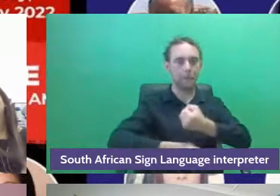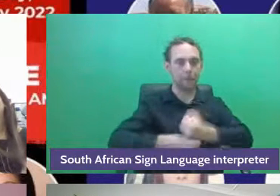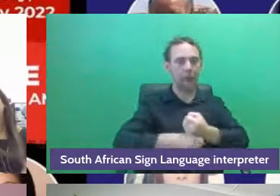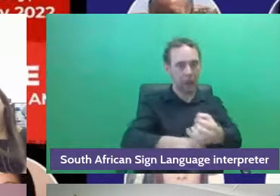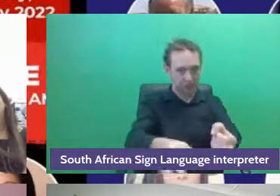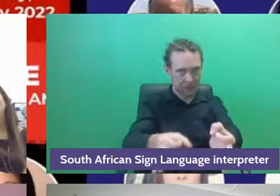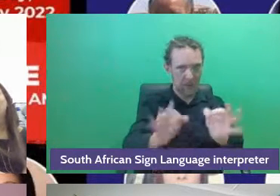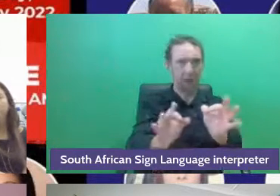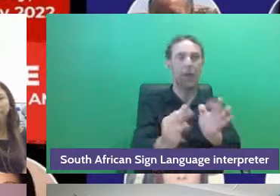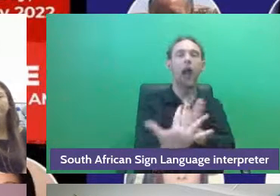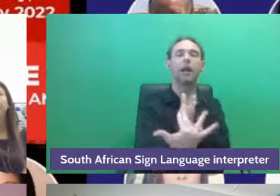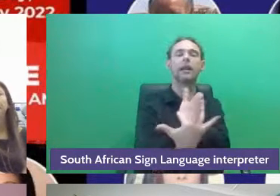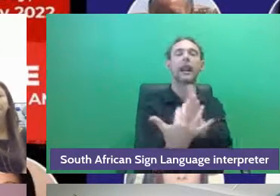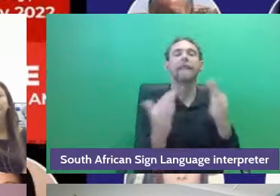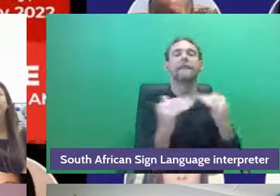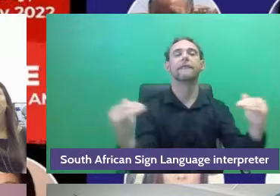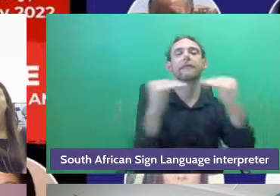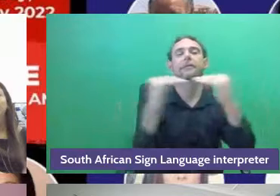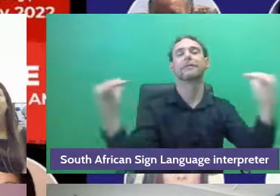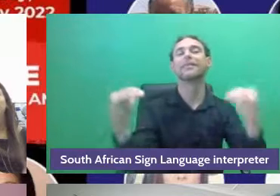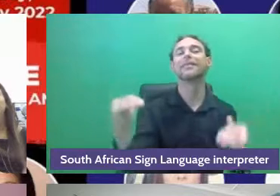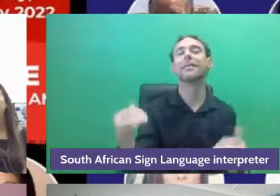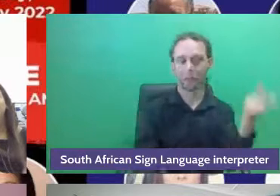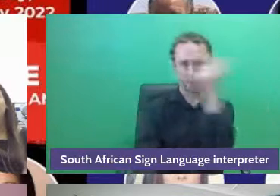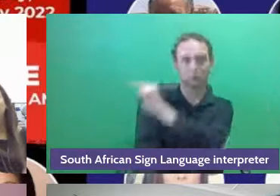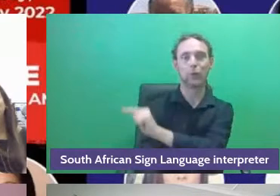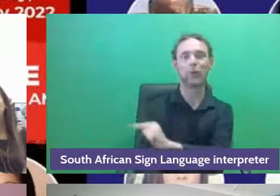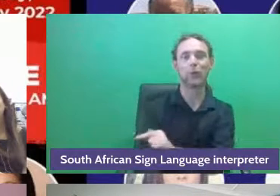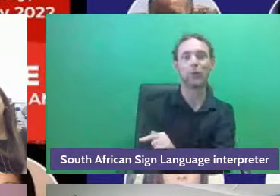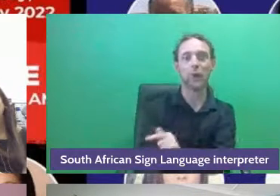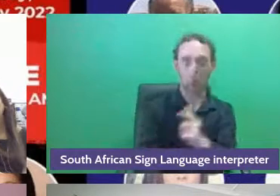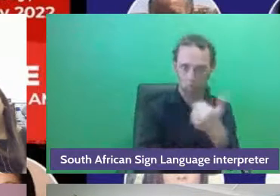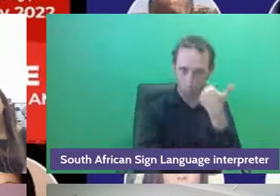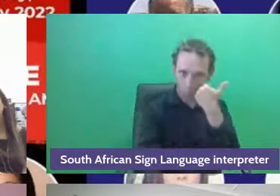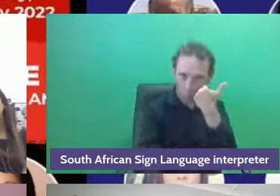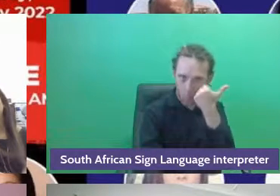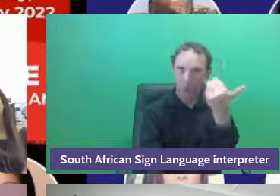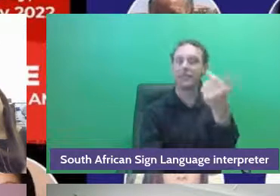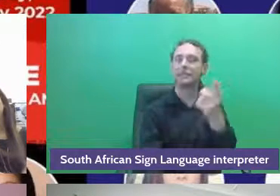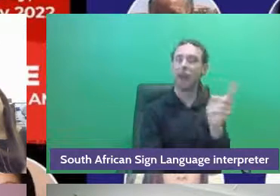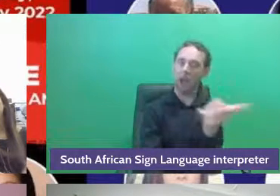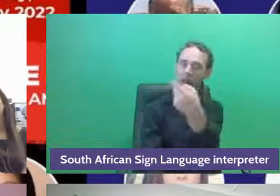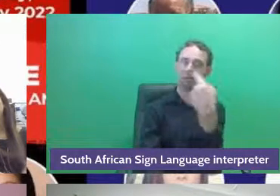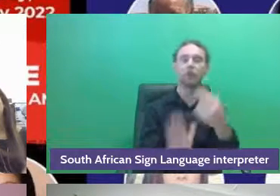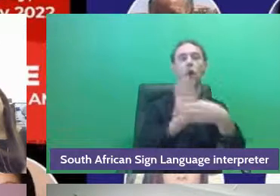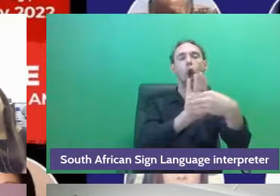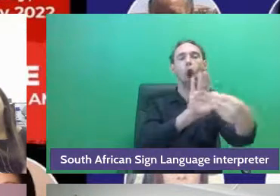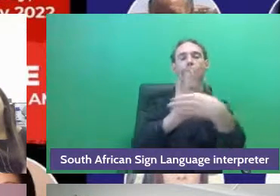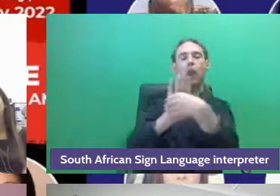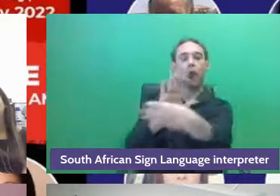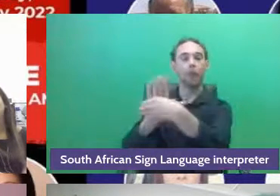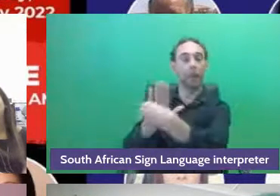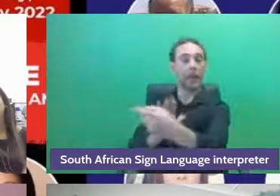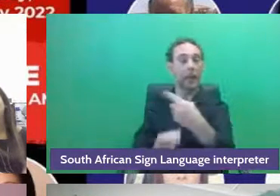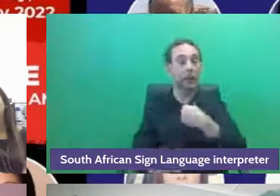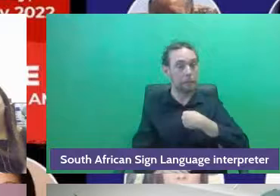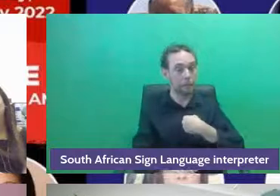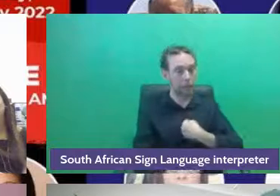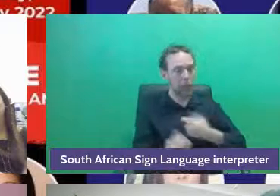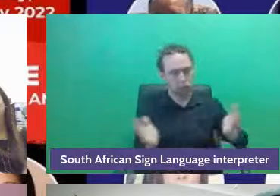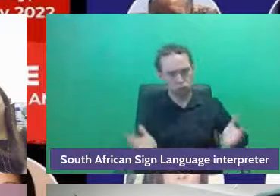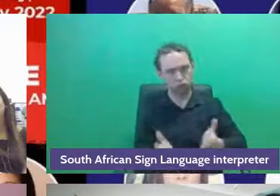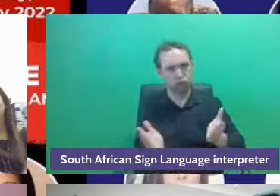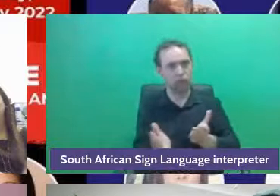in all cases. And I encourage that you do continue to support the communities,